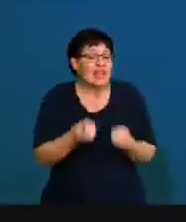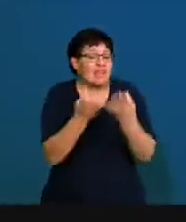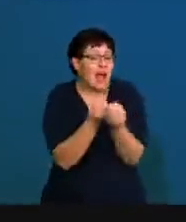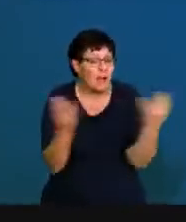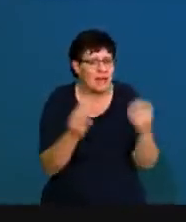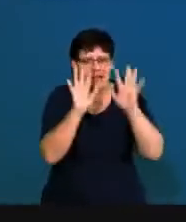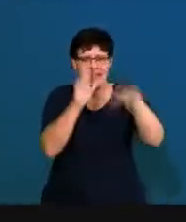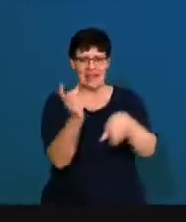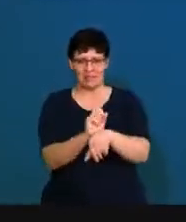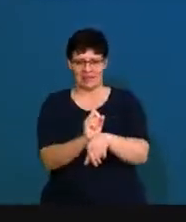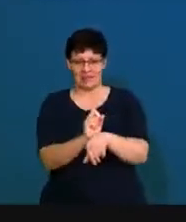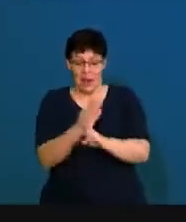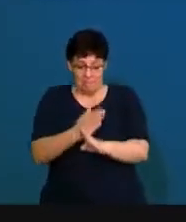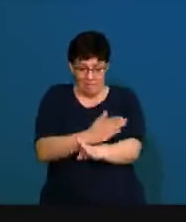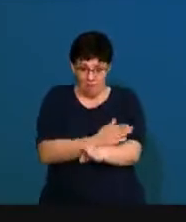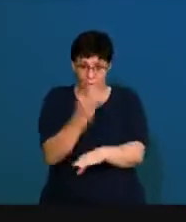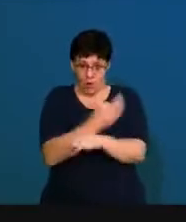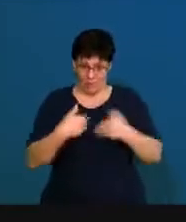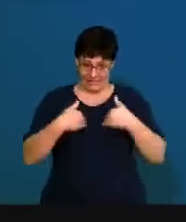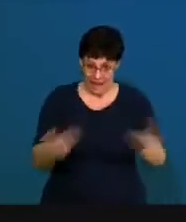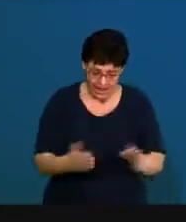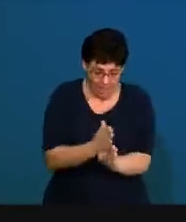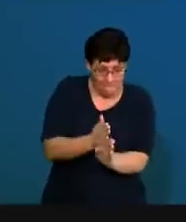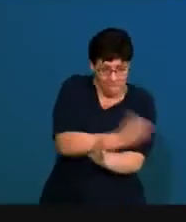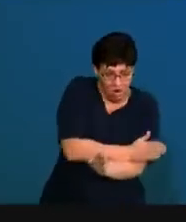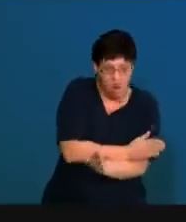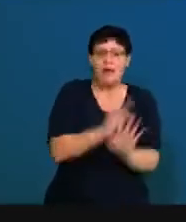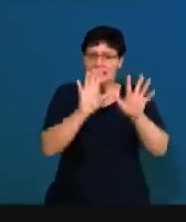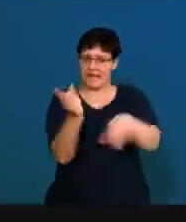So before the onset of the exam, what actually happens, the